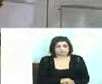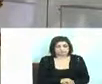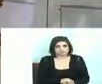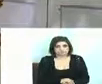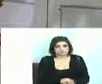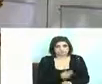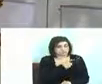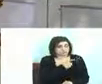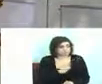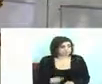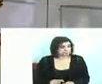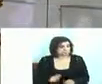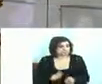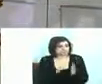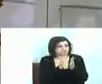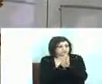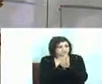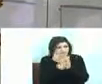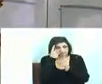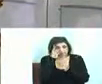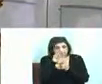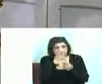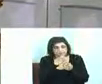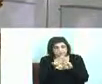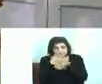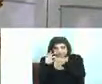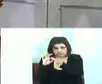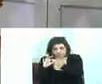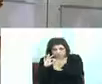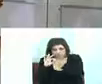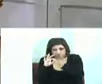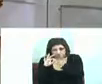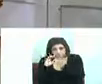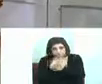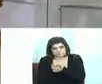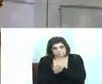And Lord, we pray for connection to each other.